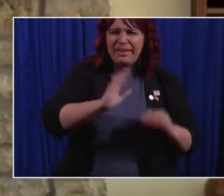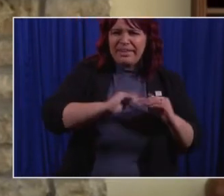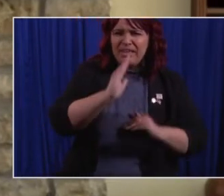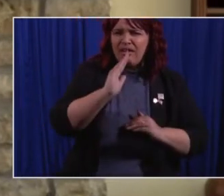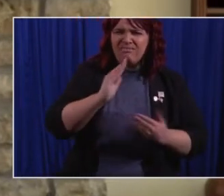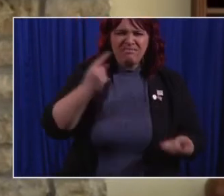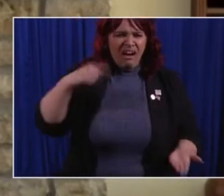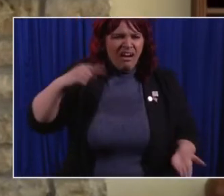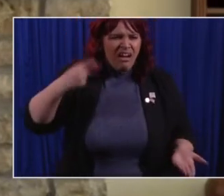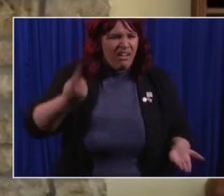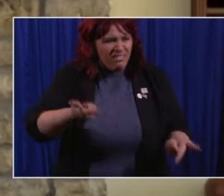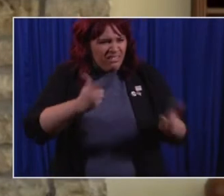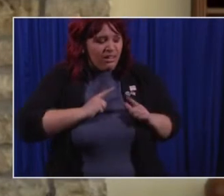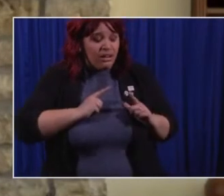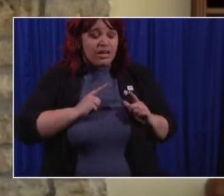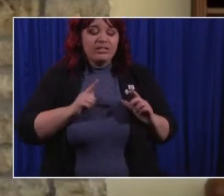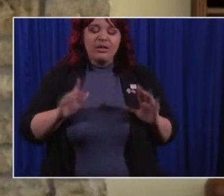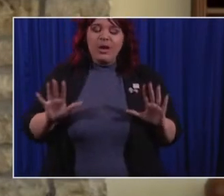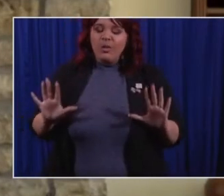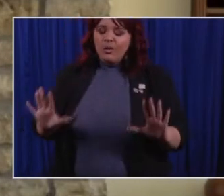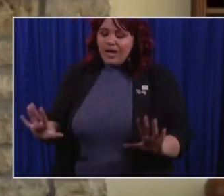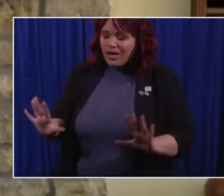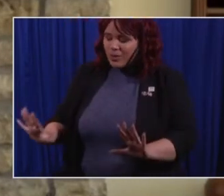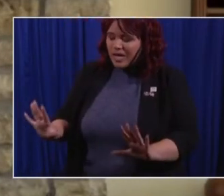80. The answer is, I don't know.